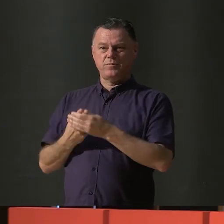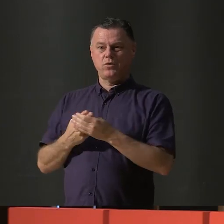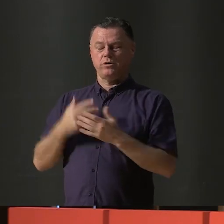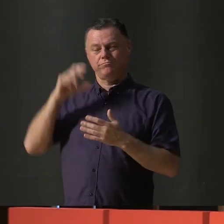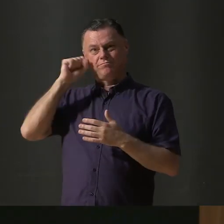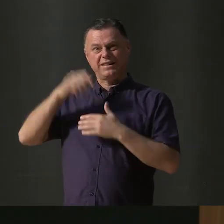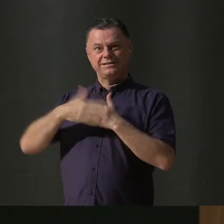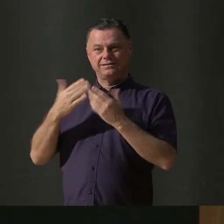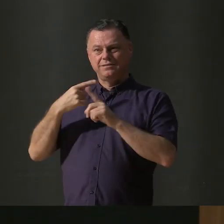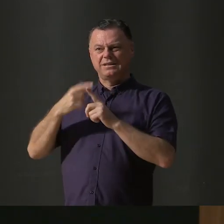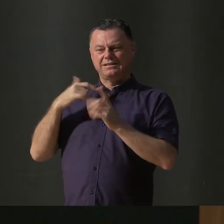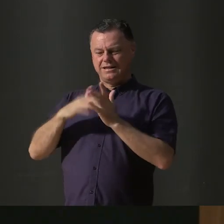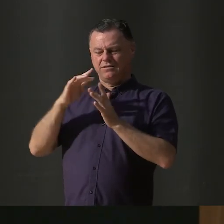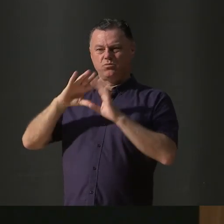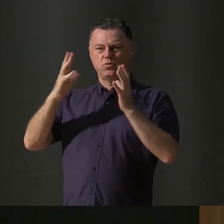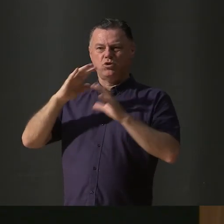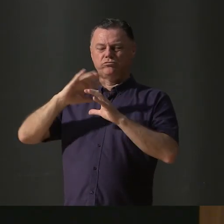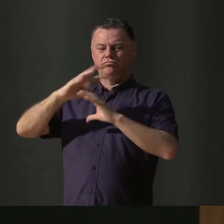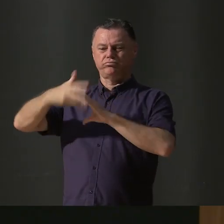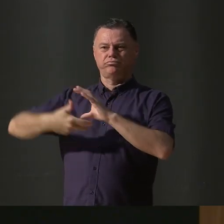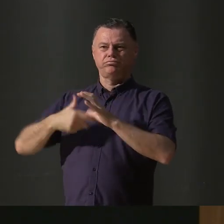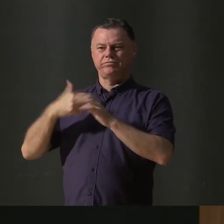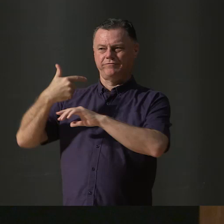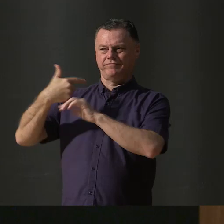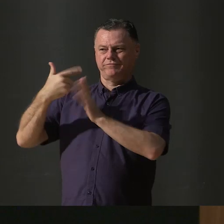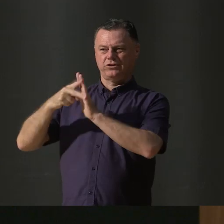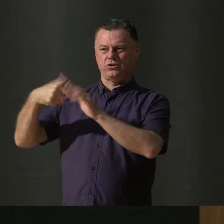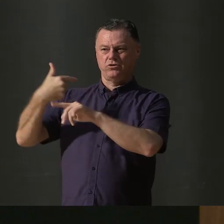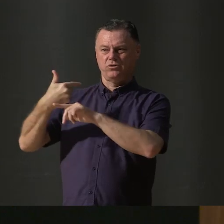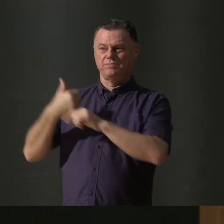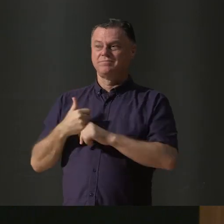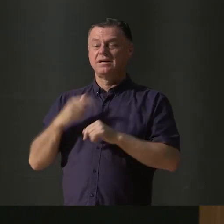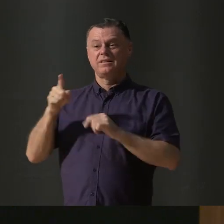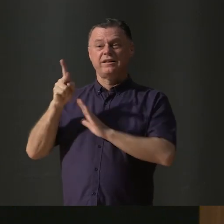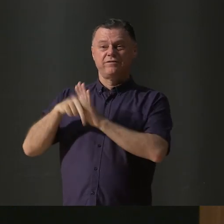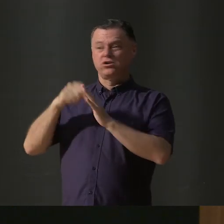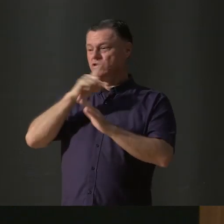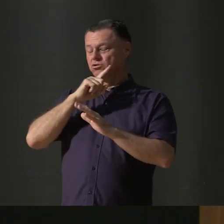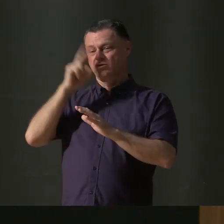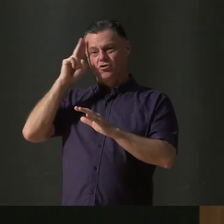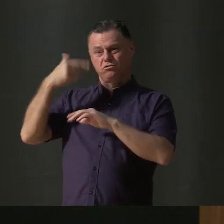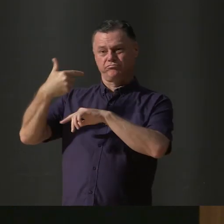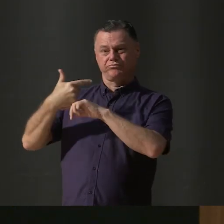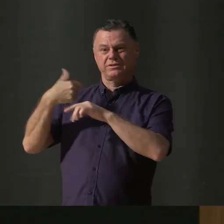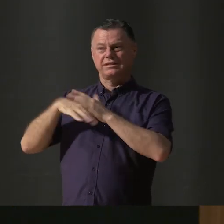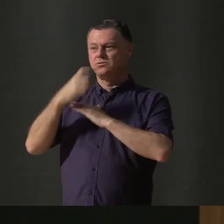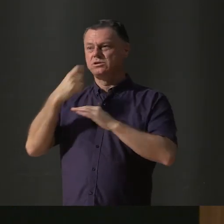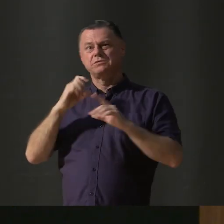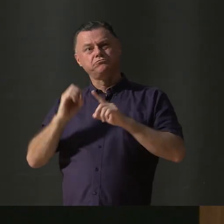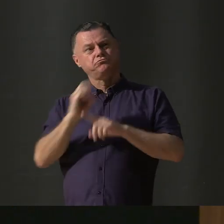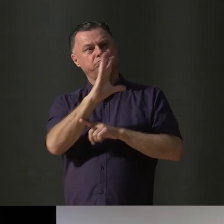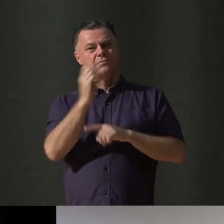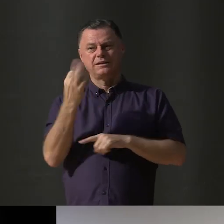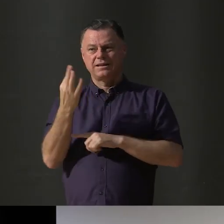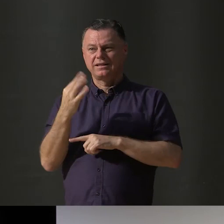physical. And even though these videos aren't currently on display in a museum, they still play an important role in